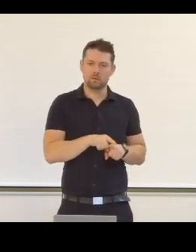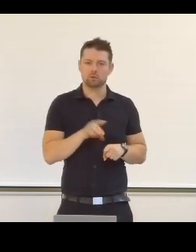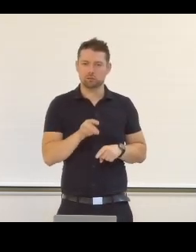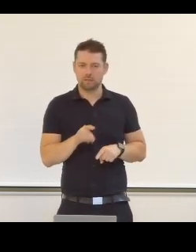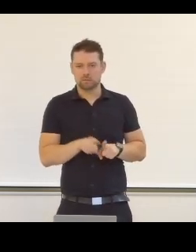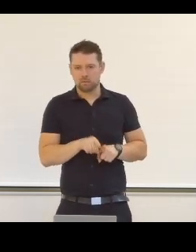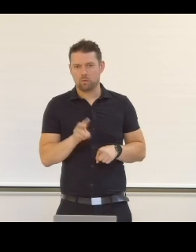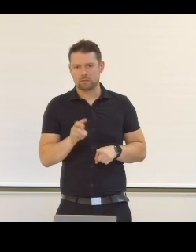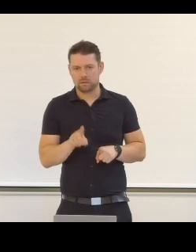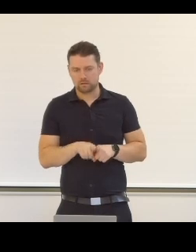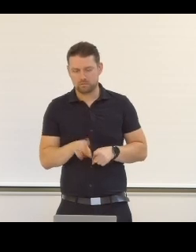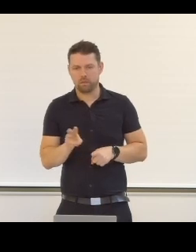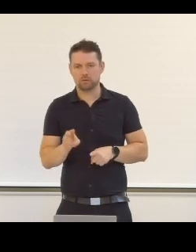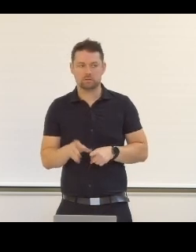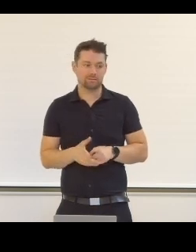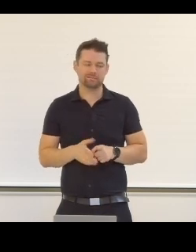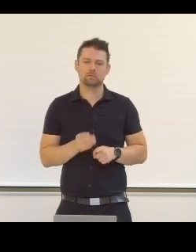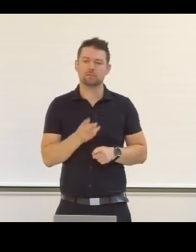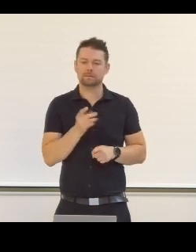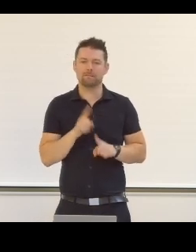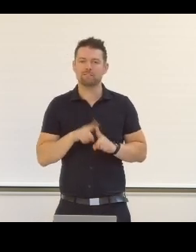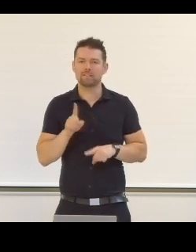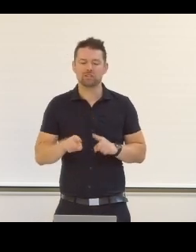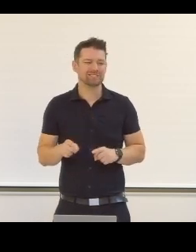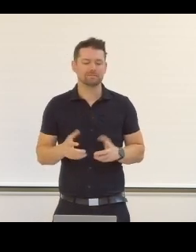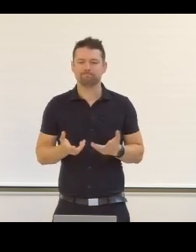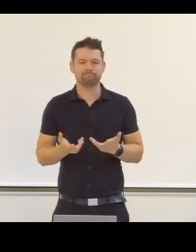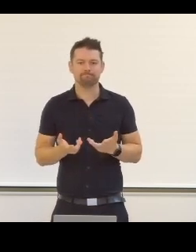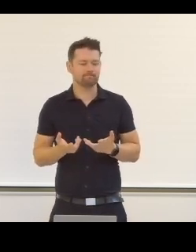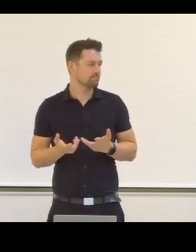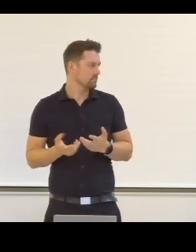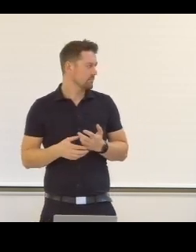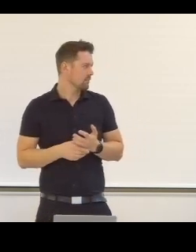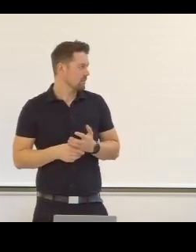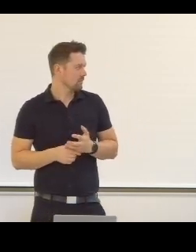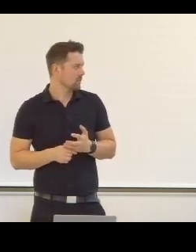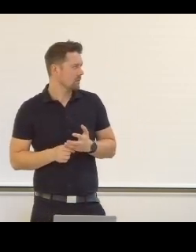thing. There were some variations into it. For example, I